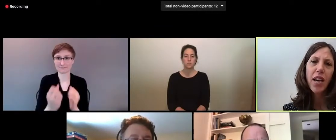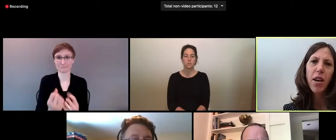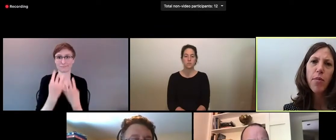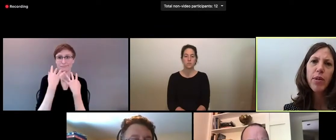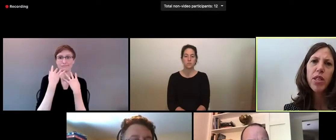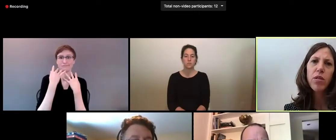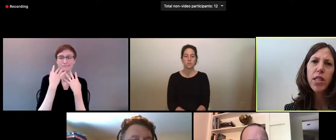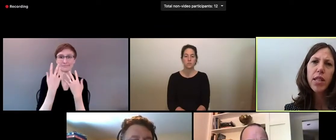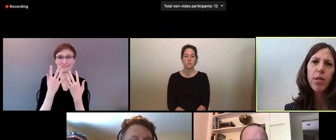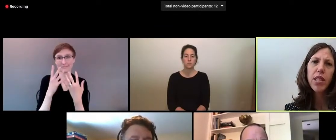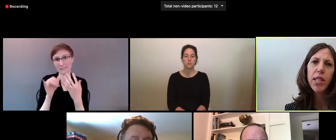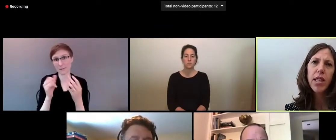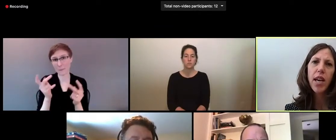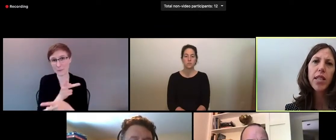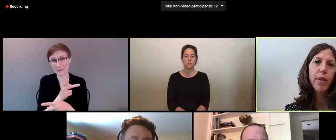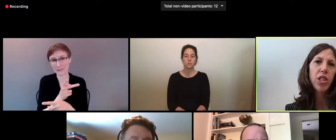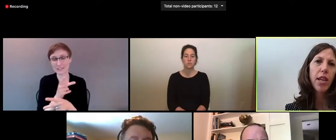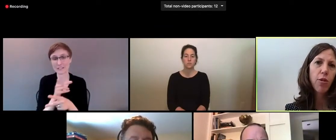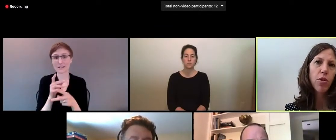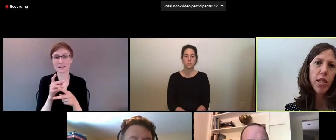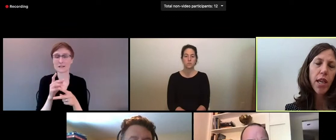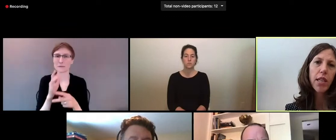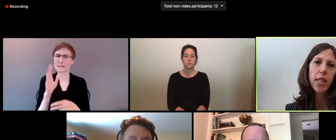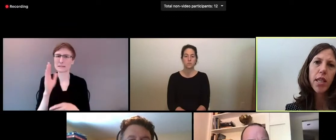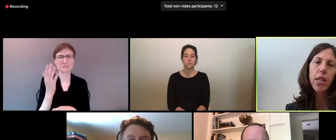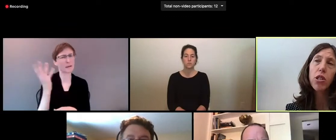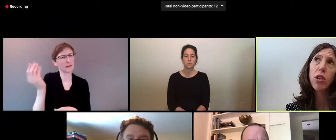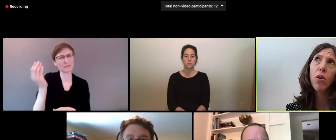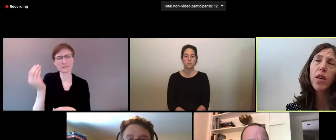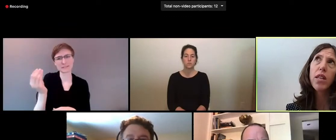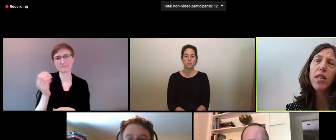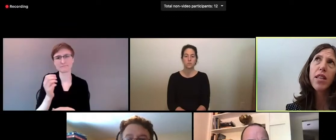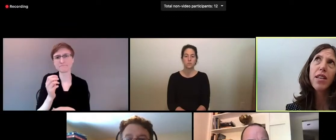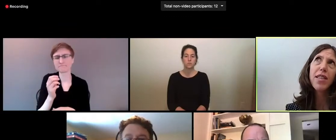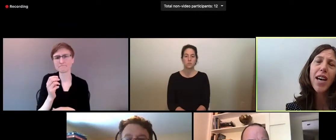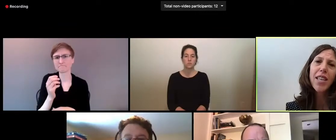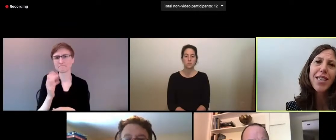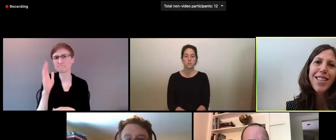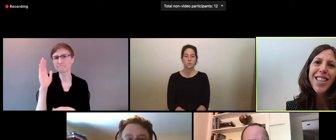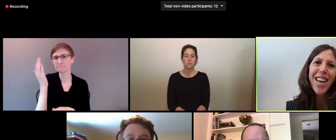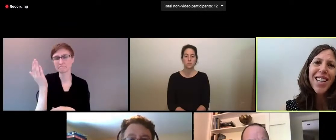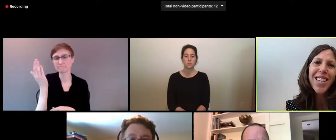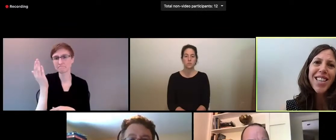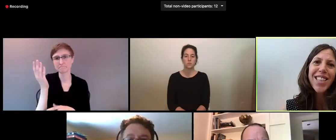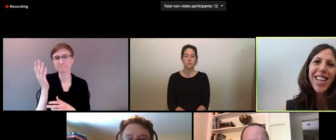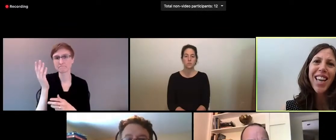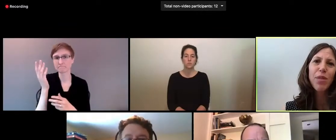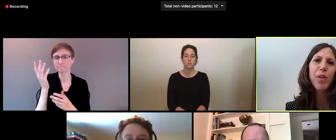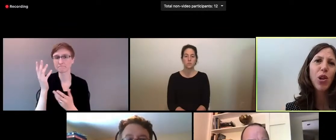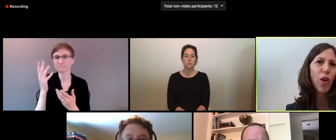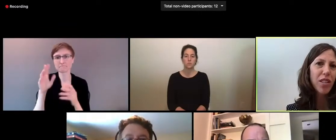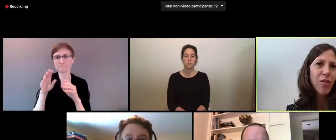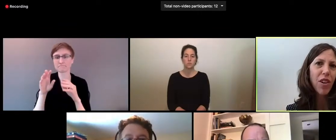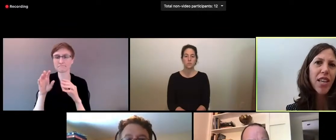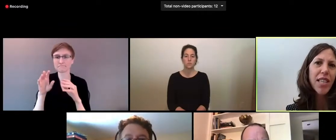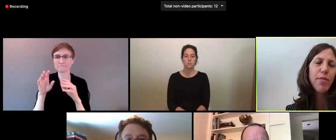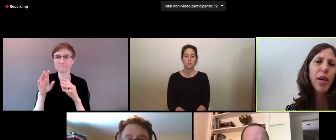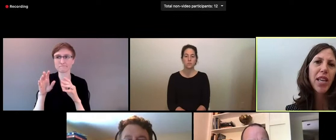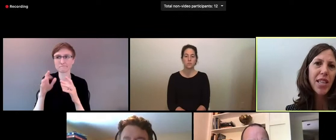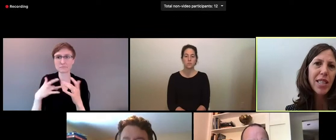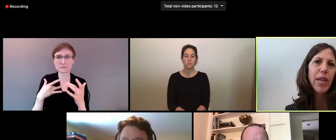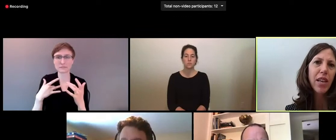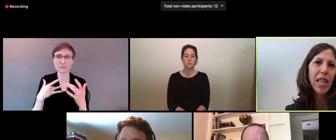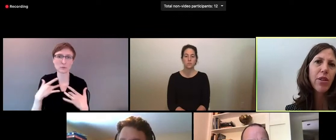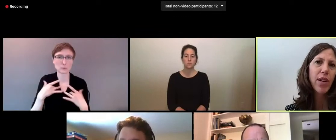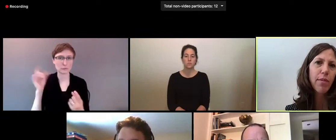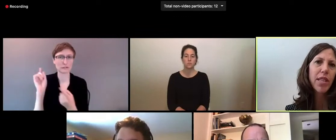worse. But we don't seem to see that as much in outdoor settings. So that can't be quantified,